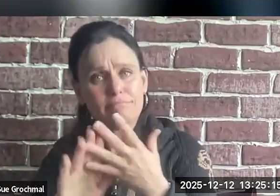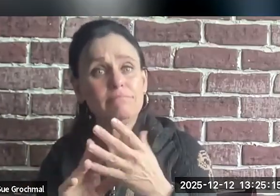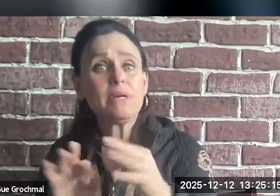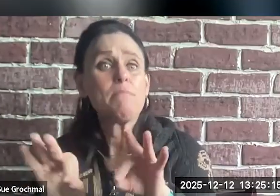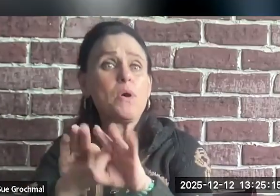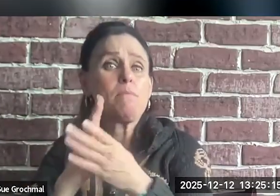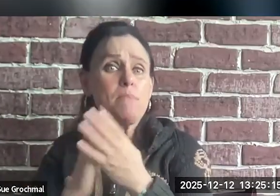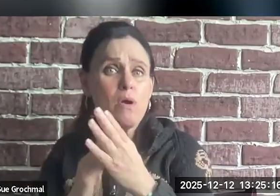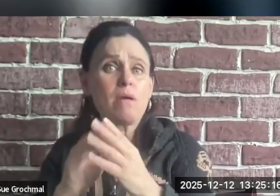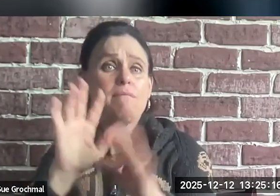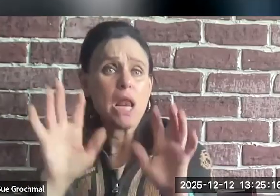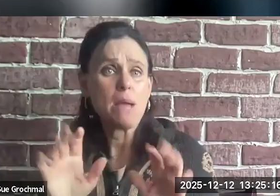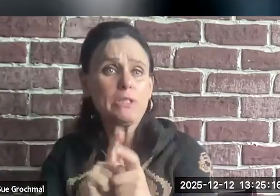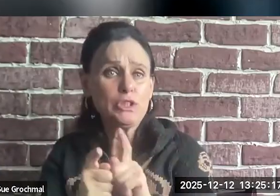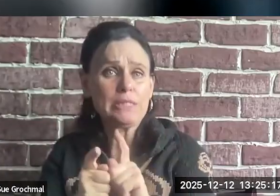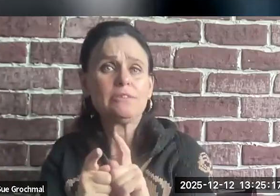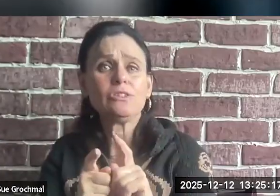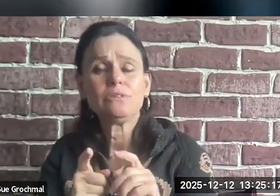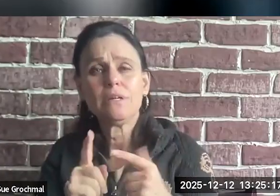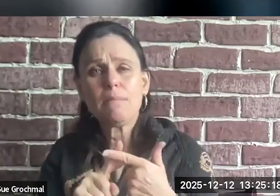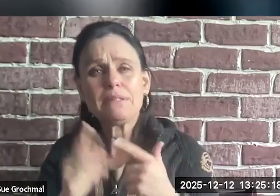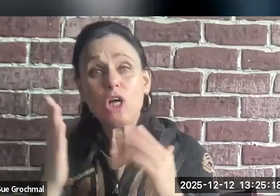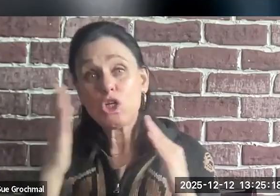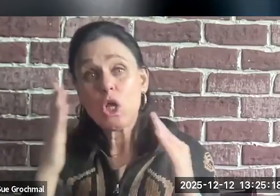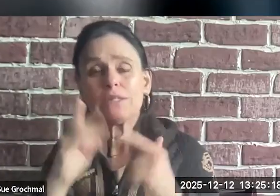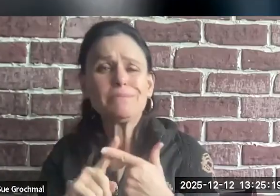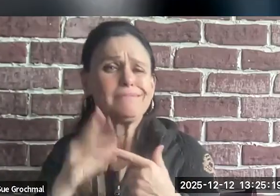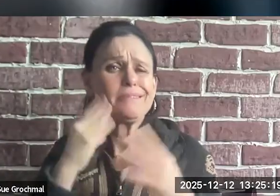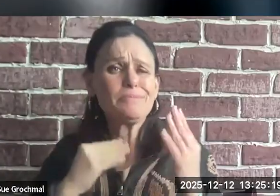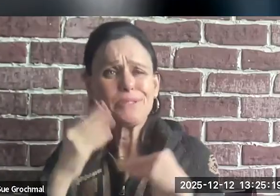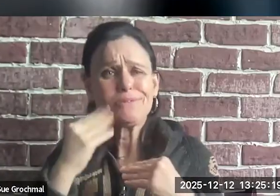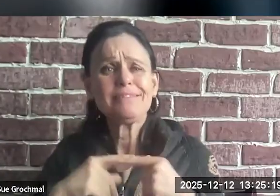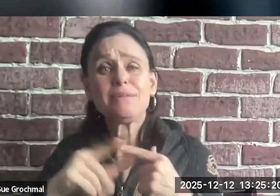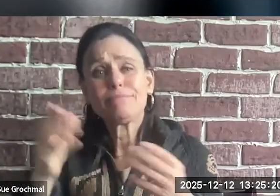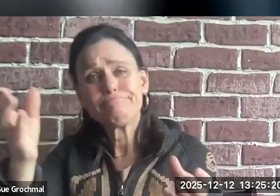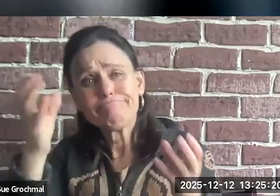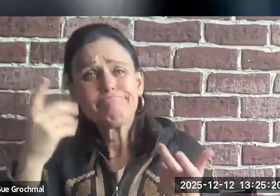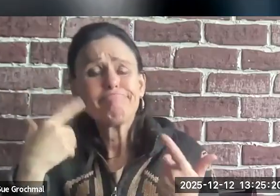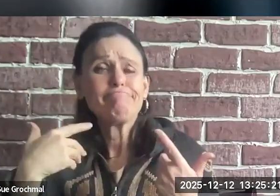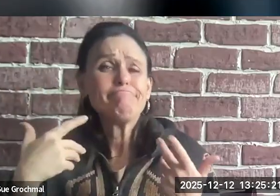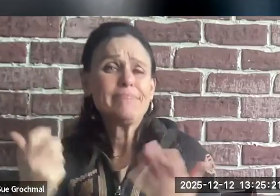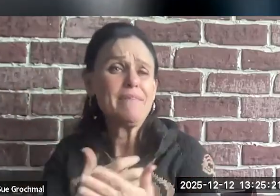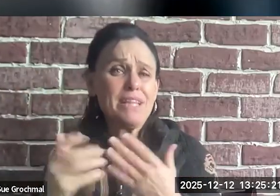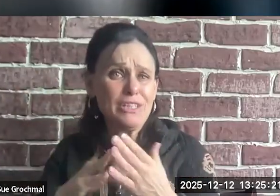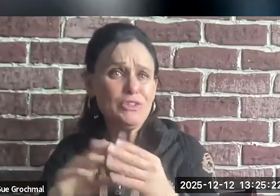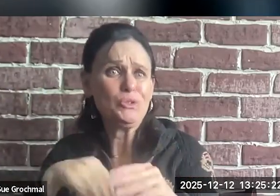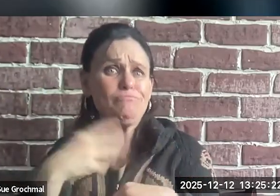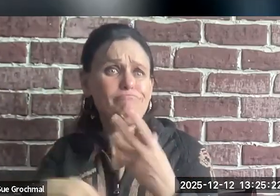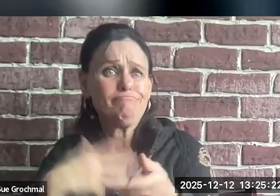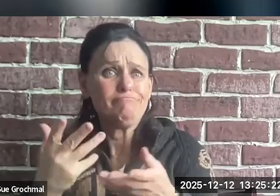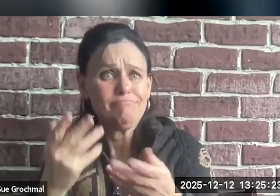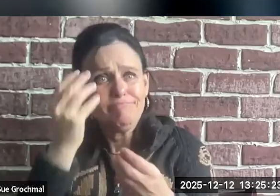part of the climate change movement, and they have knowledge and experience and expertise to contribute in this space. So we really want